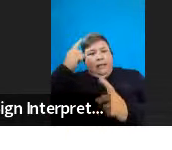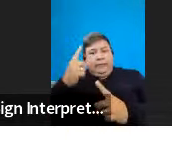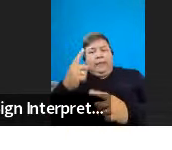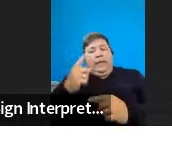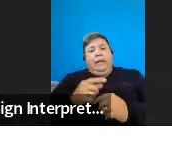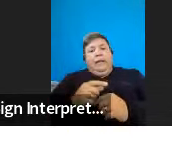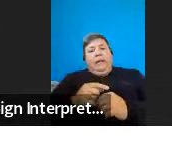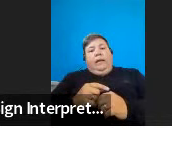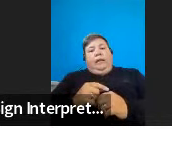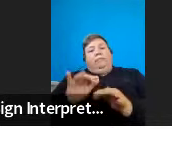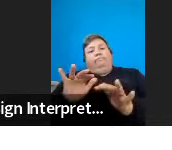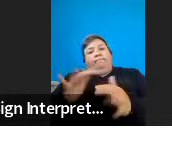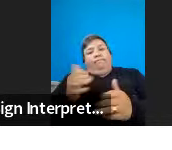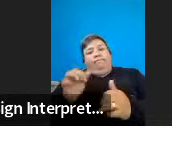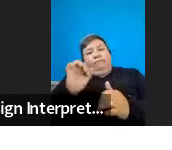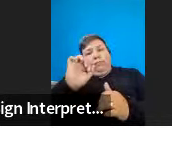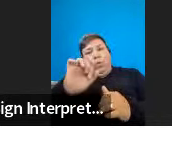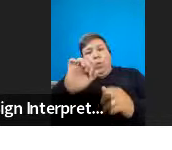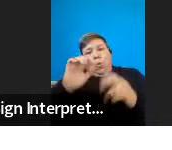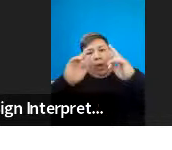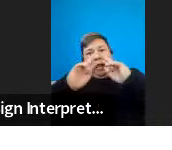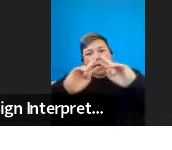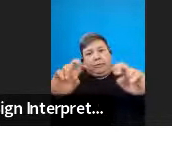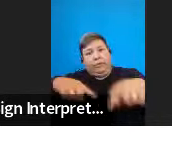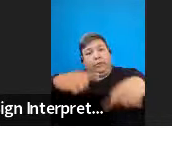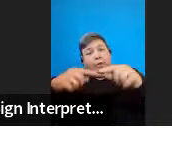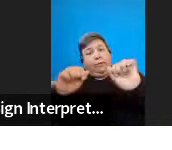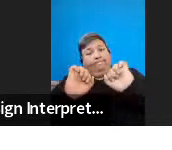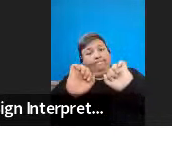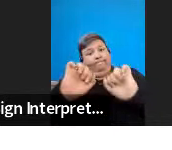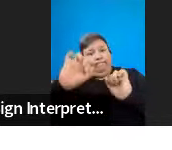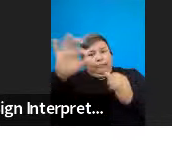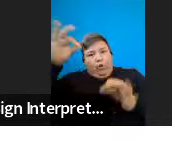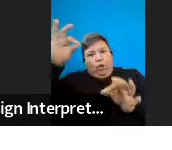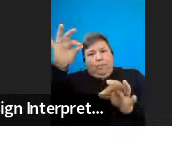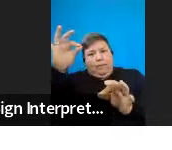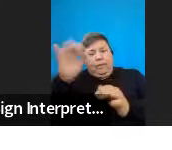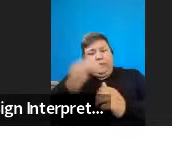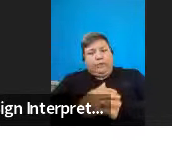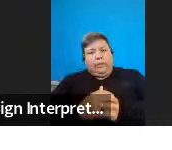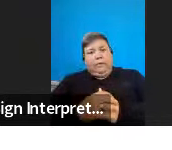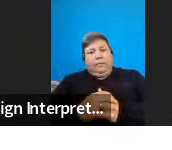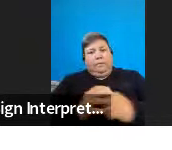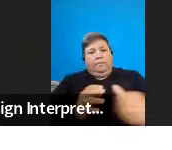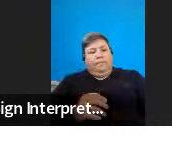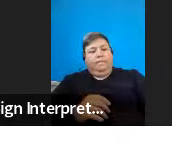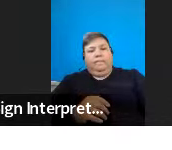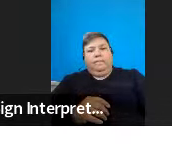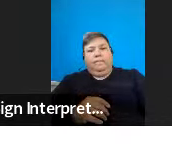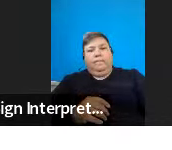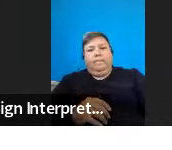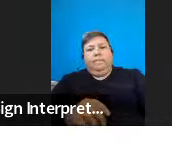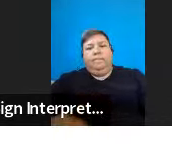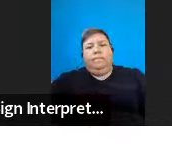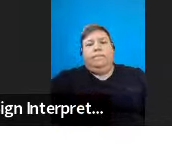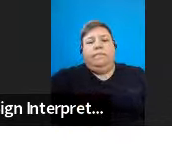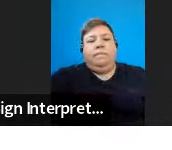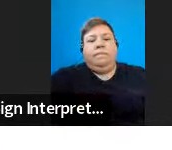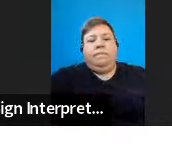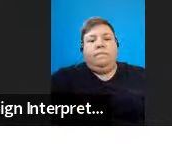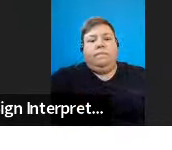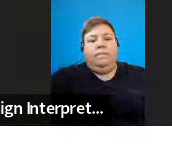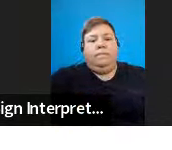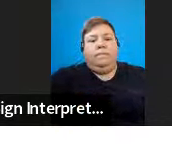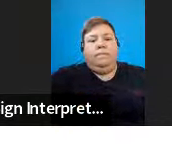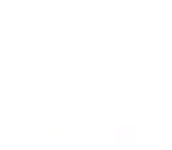documentary inspections so that we can move our goods faster. And also because they are SMMEs, they are new, they are small, they have